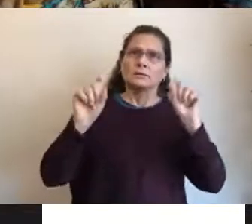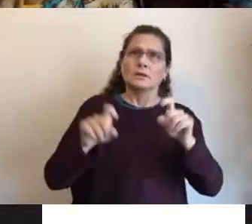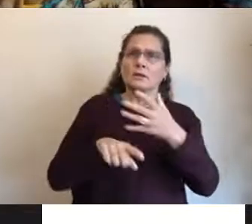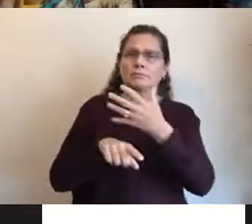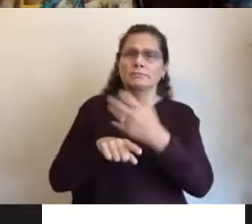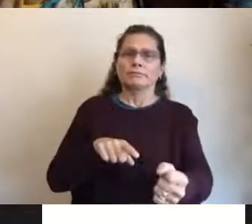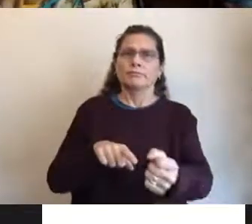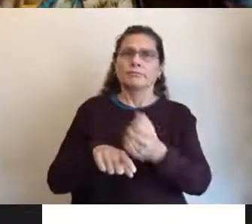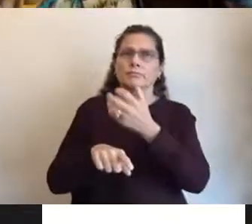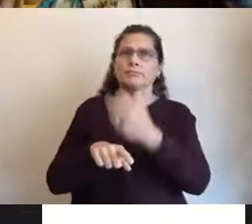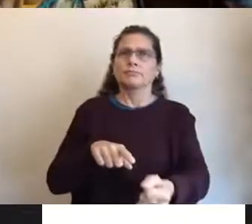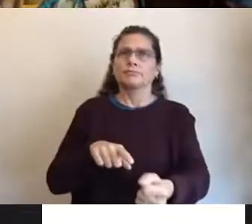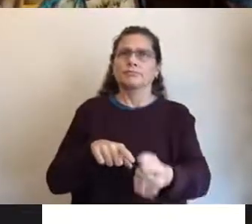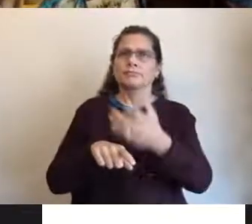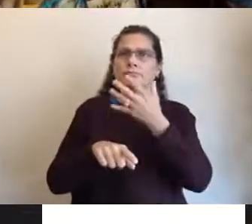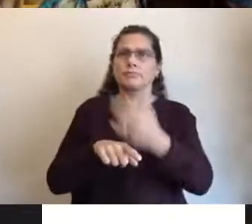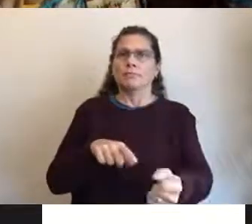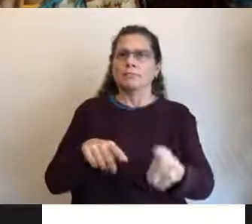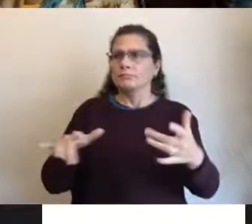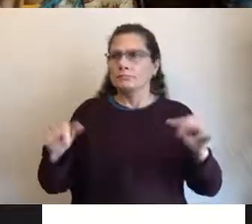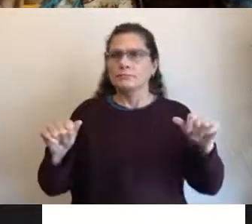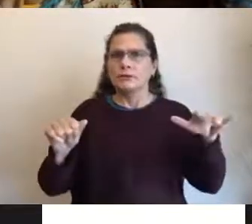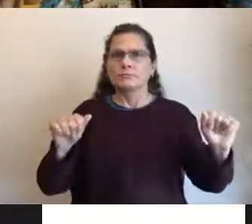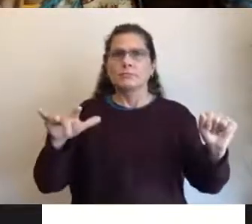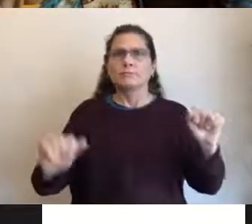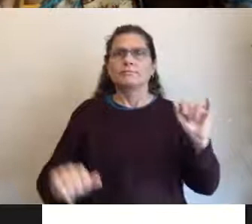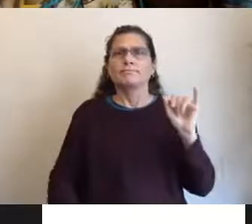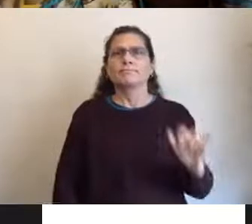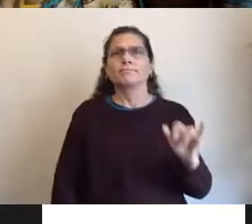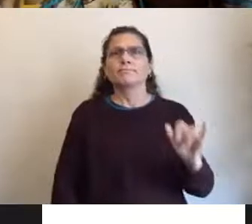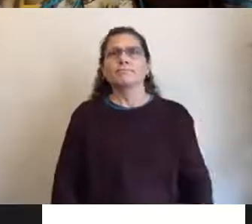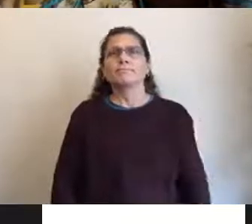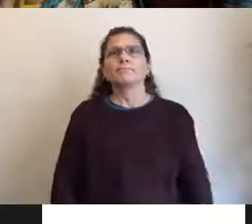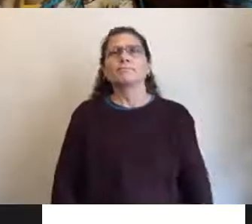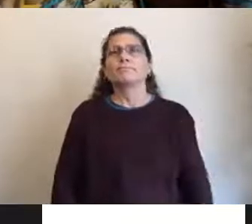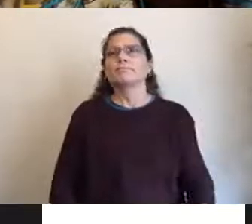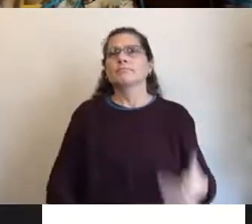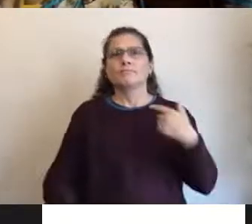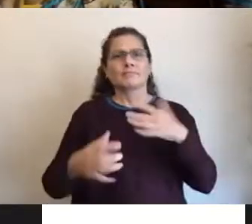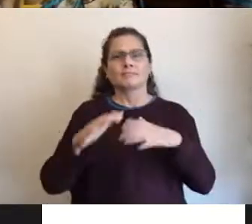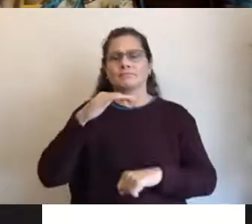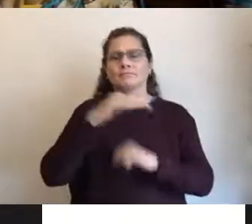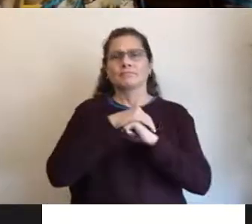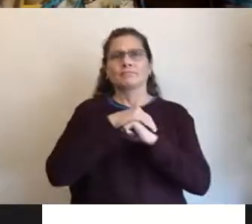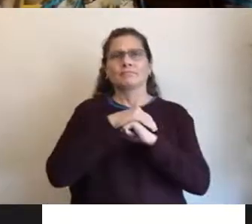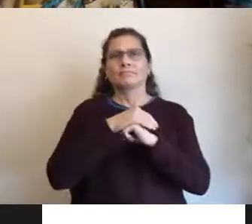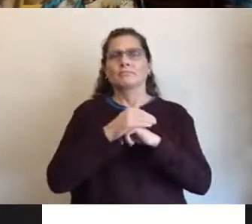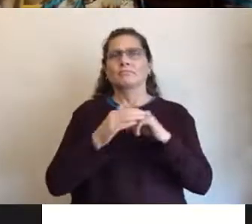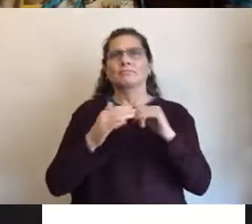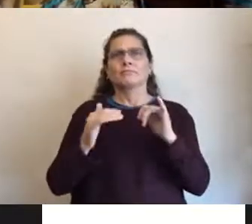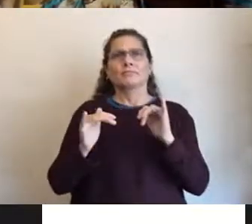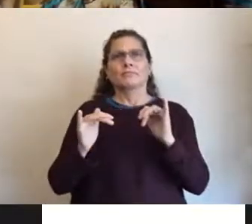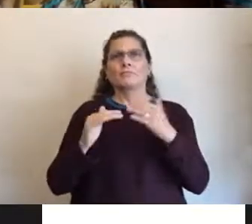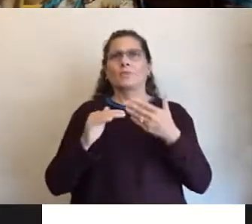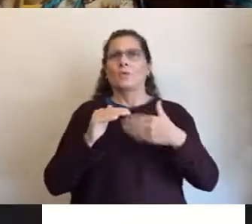the general public to understand that that capacity, we're talking 50 to 100% over what those